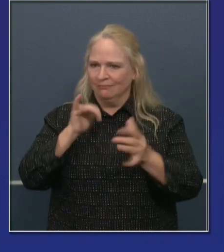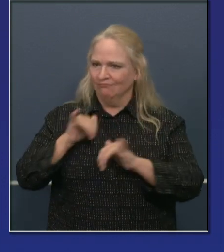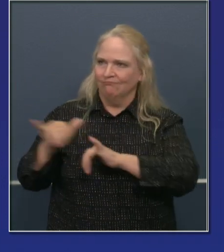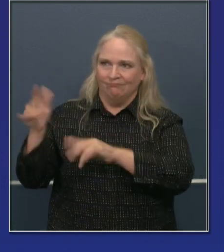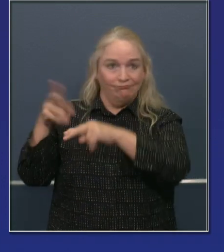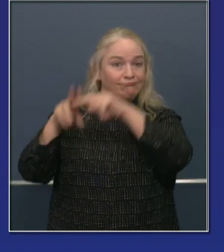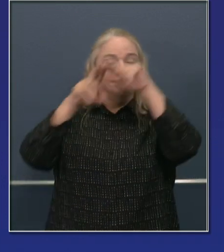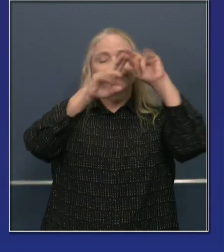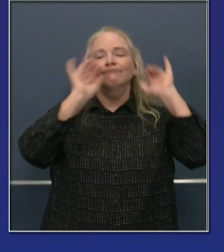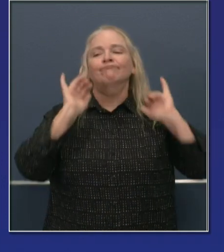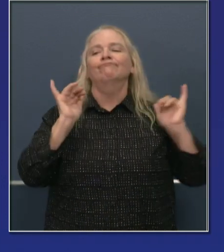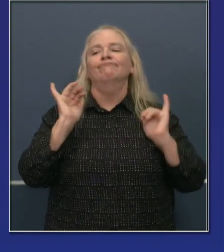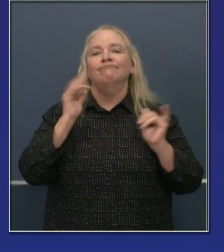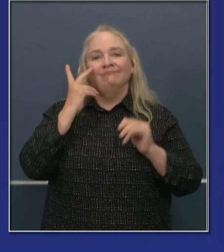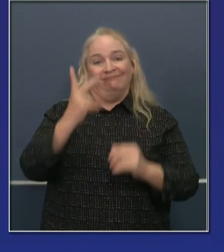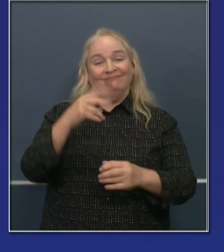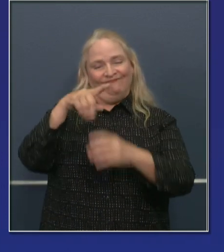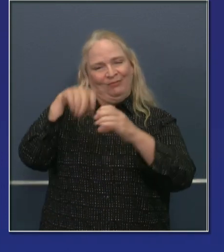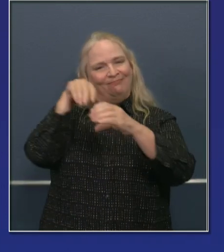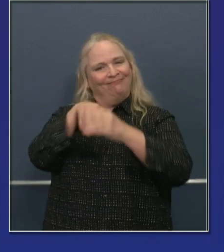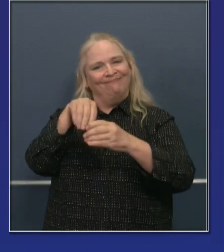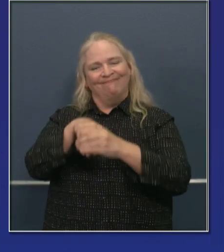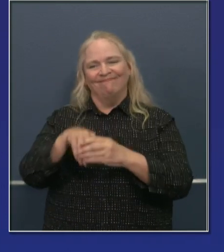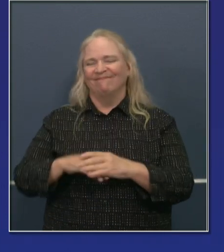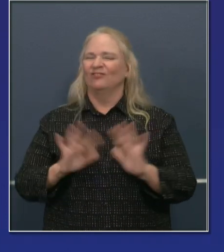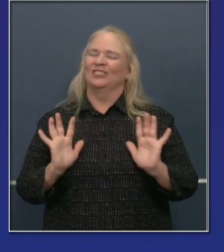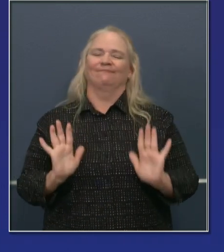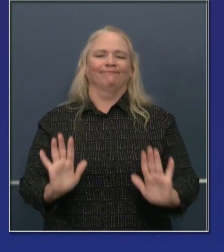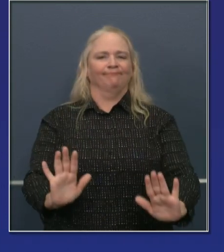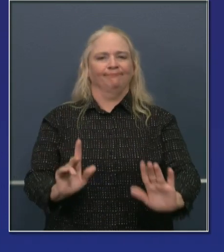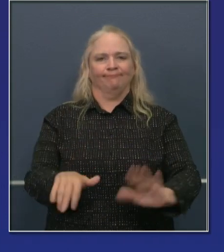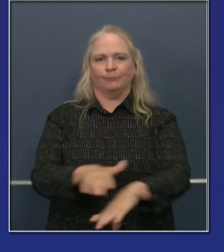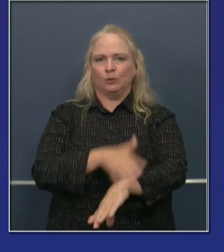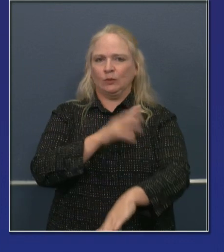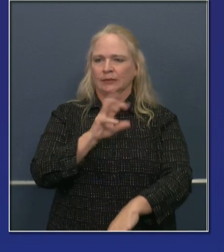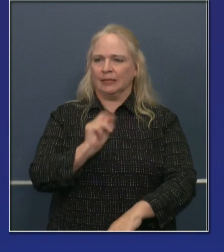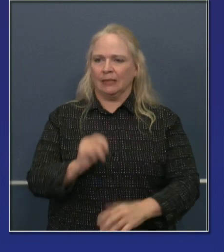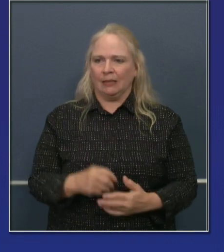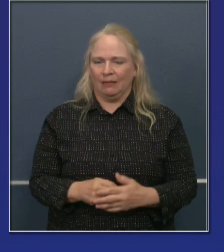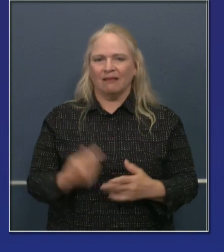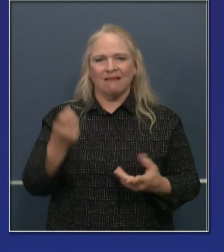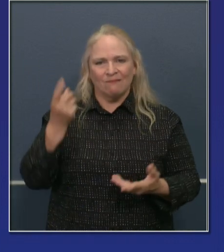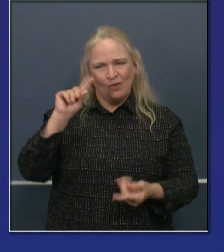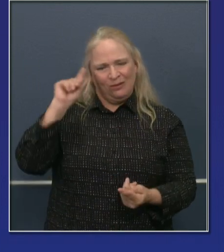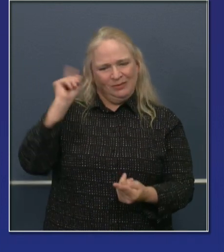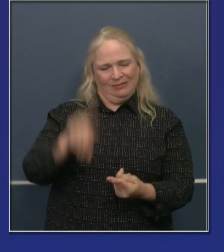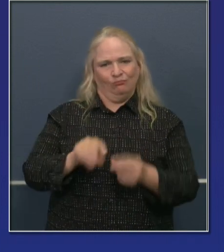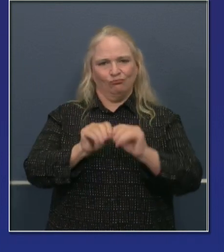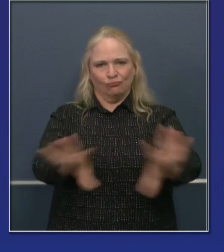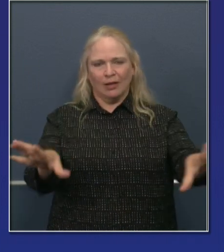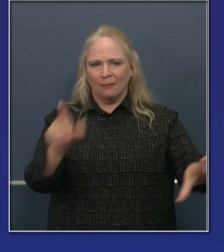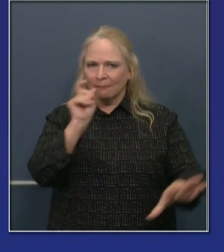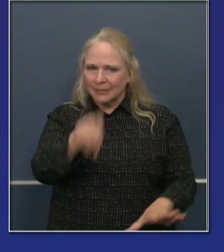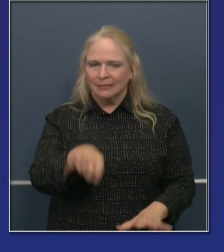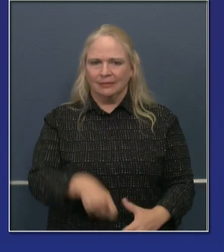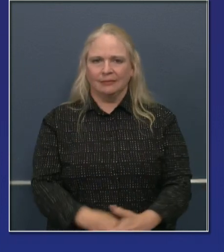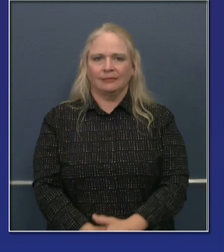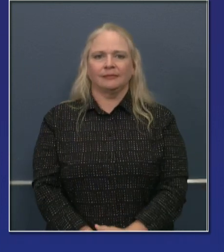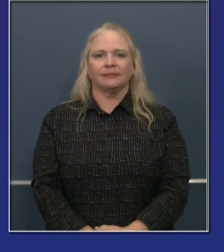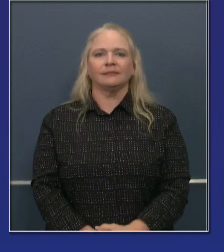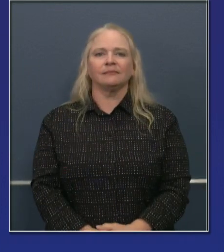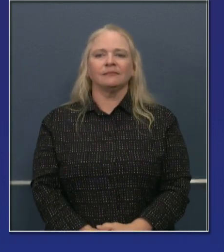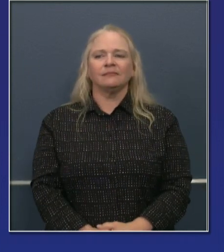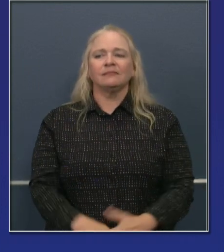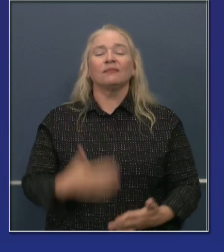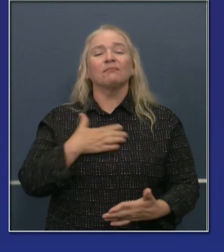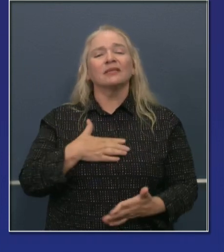increase in positivity and spread of this virus. As always, continue to press upon